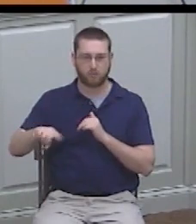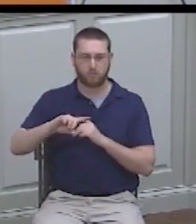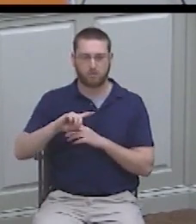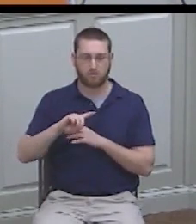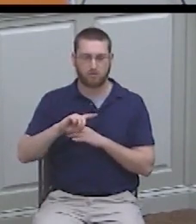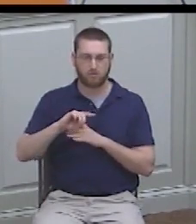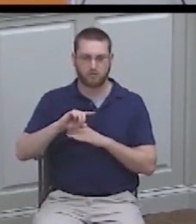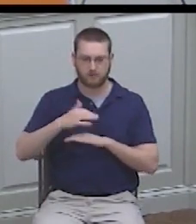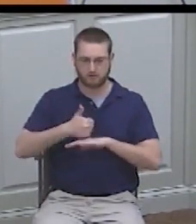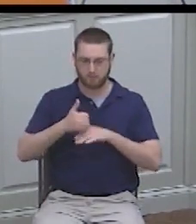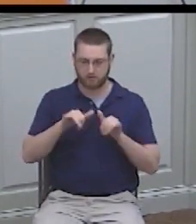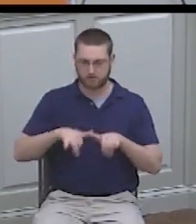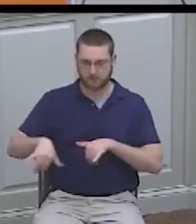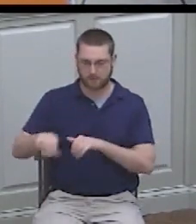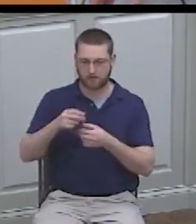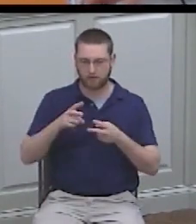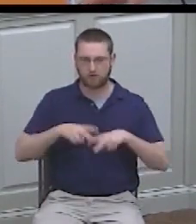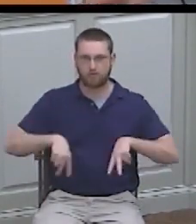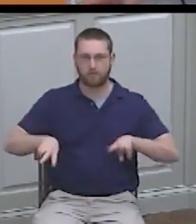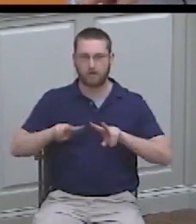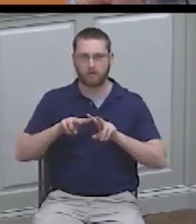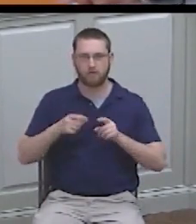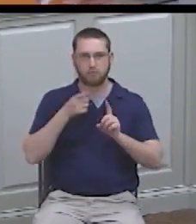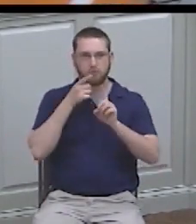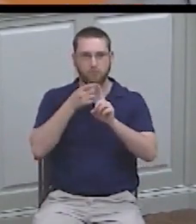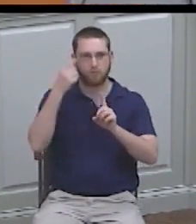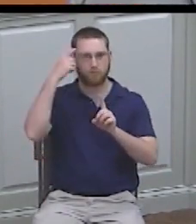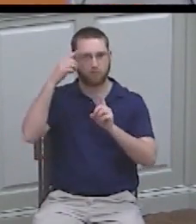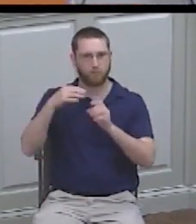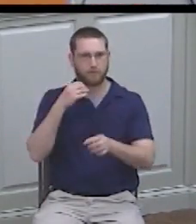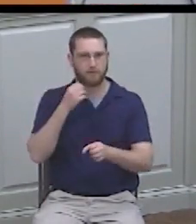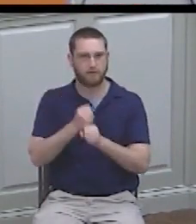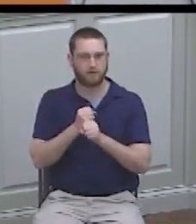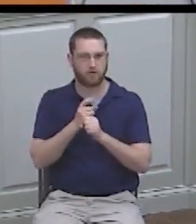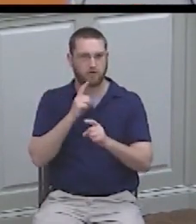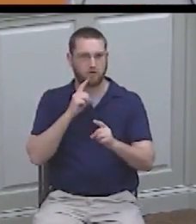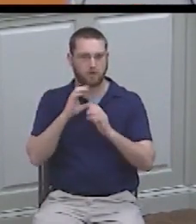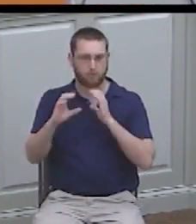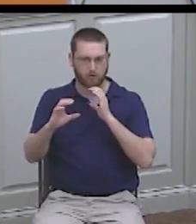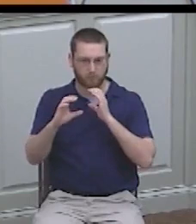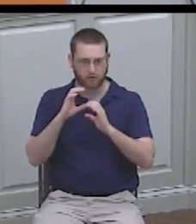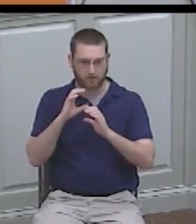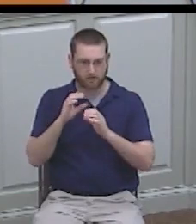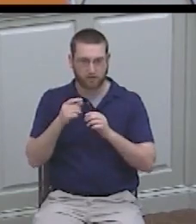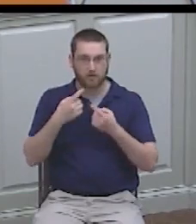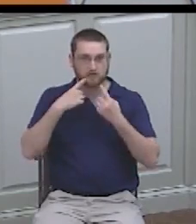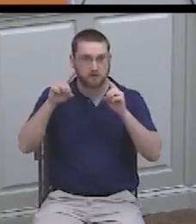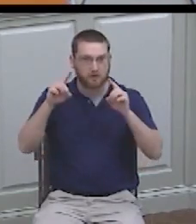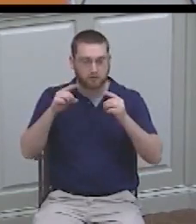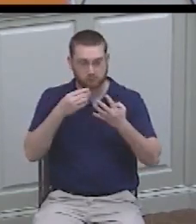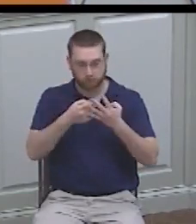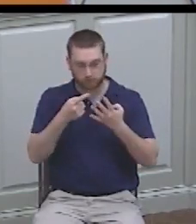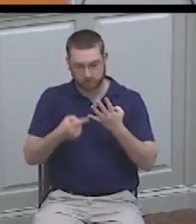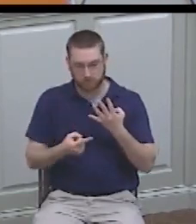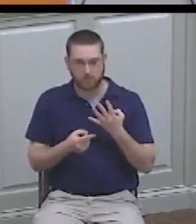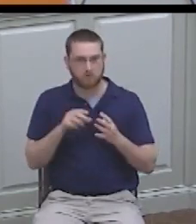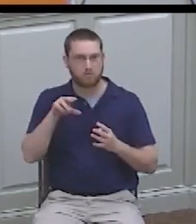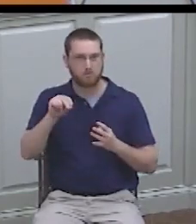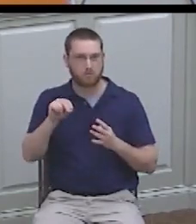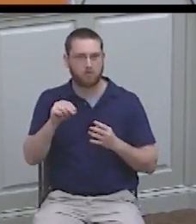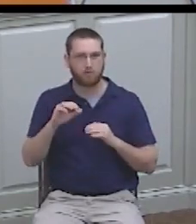a standard of values and goals for the year on how you would communicate. Not necessarily what you would achieve, but how you would agree